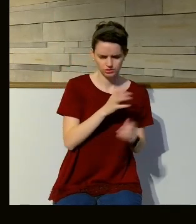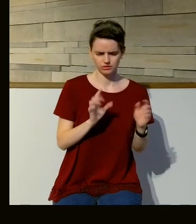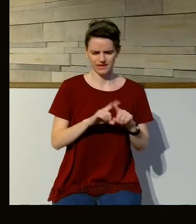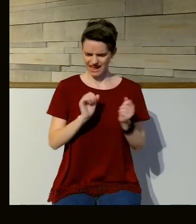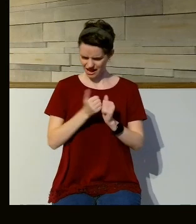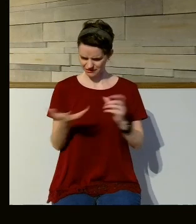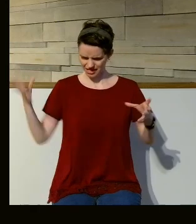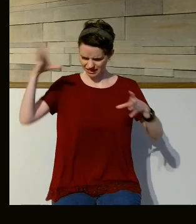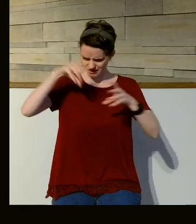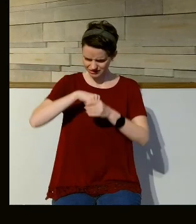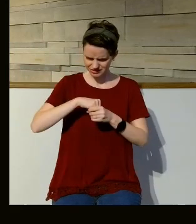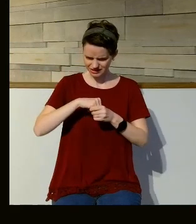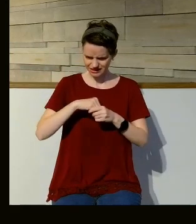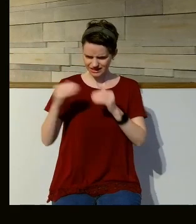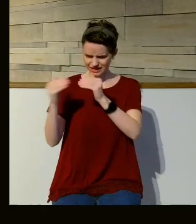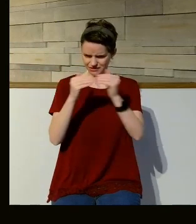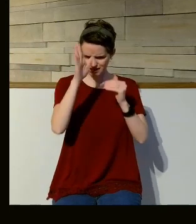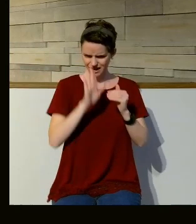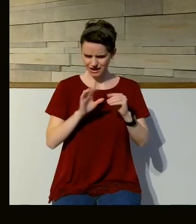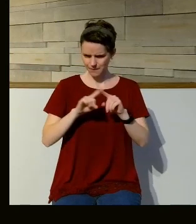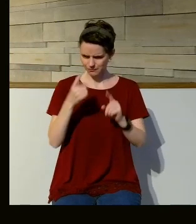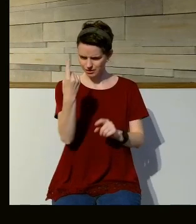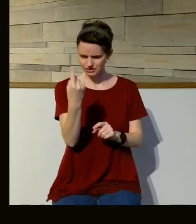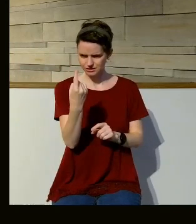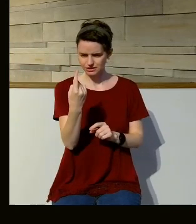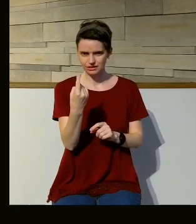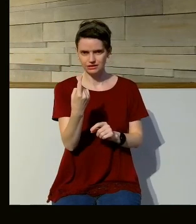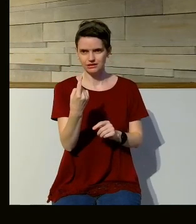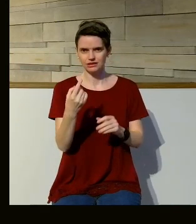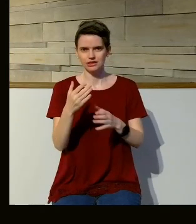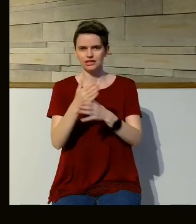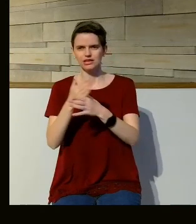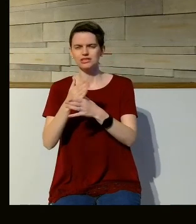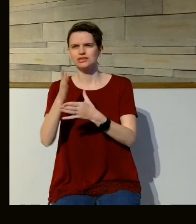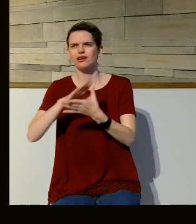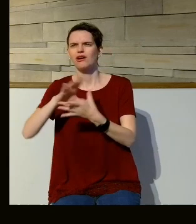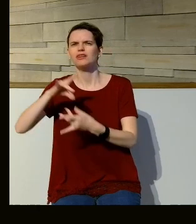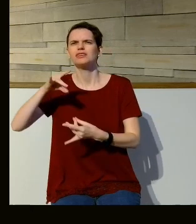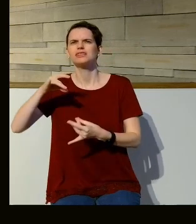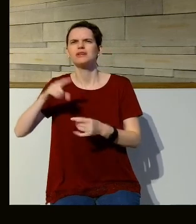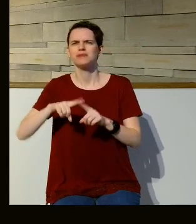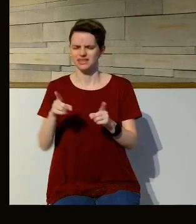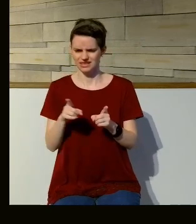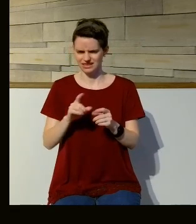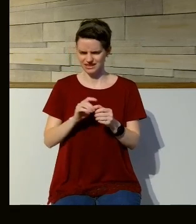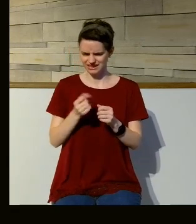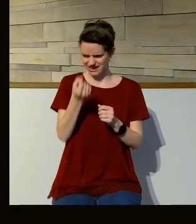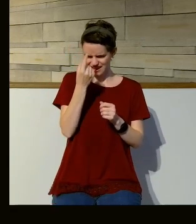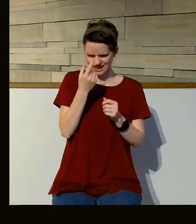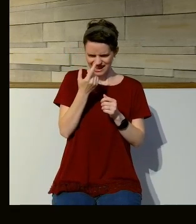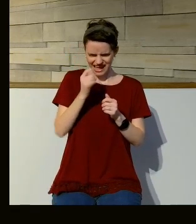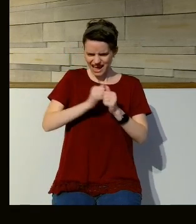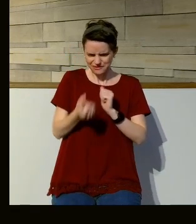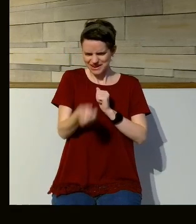we encompass that all three of these are equally God and yet one? Well, we can say that they share in the divine substance. But what is the metaphysical understanding of a